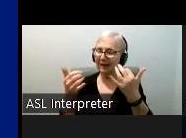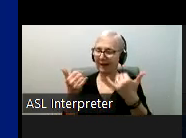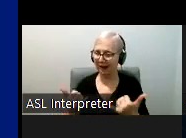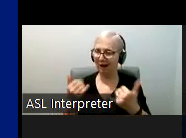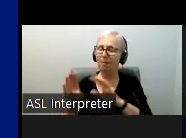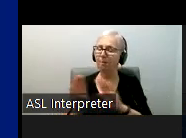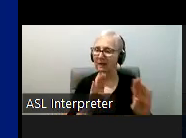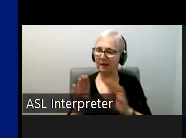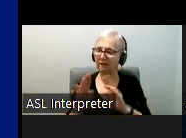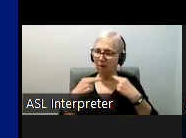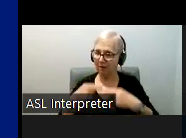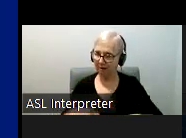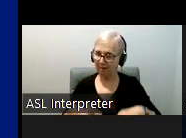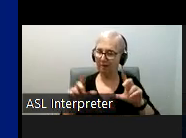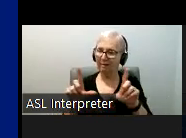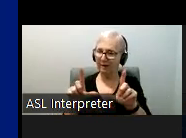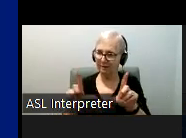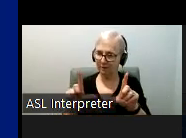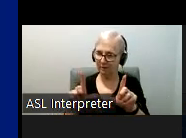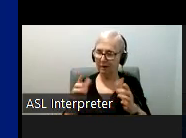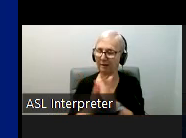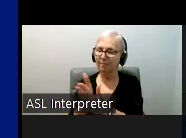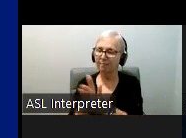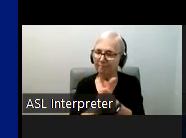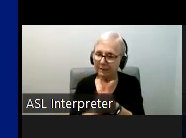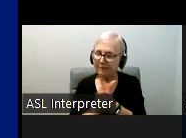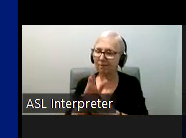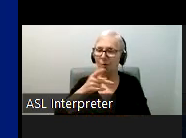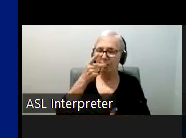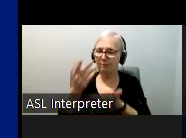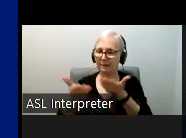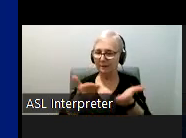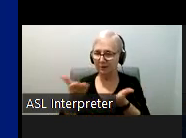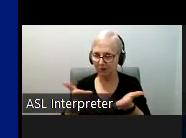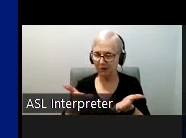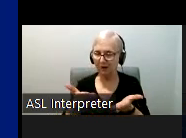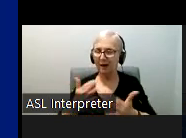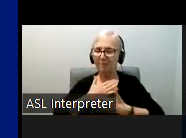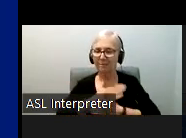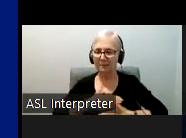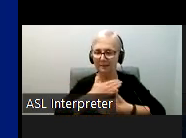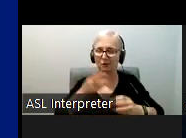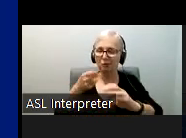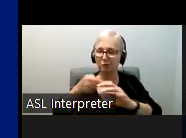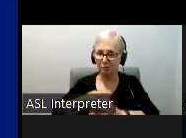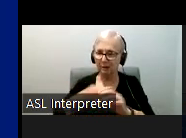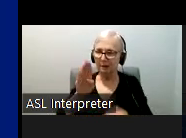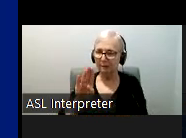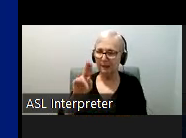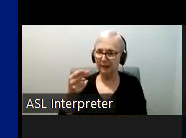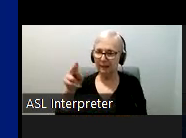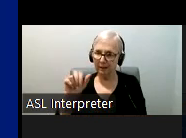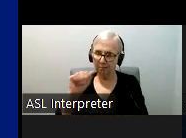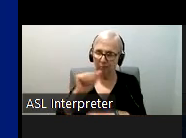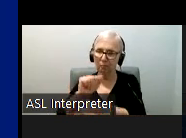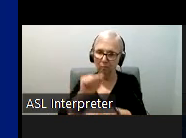licensure. I have a passion for public service, and I'm just really pleased to join you today to present the BHA's work on